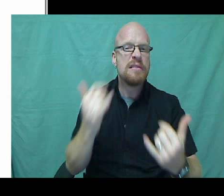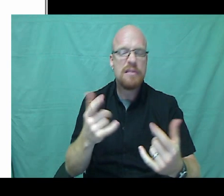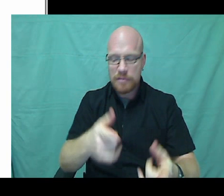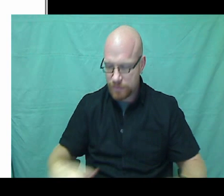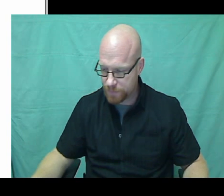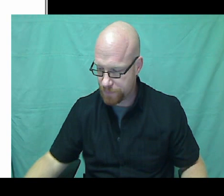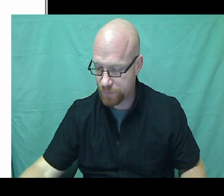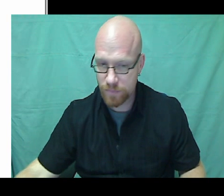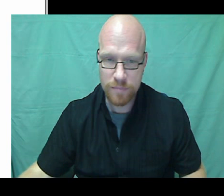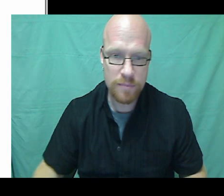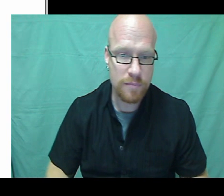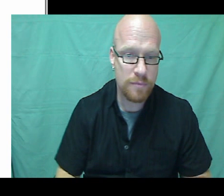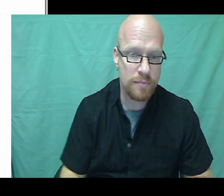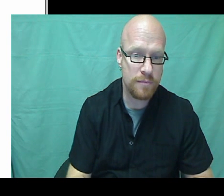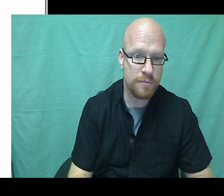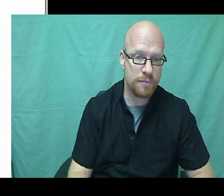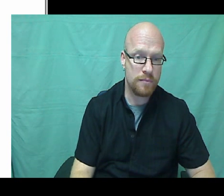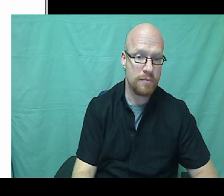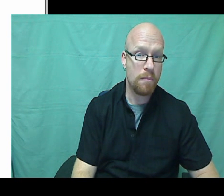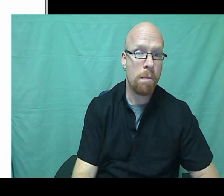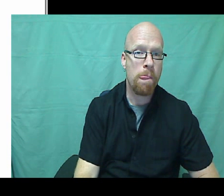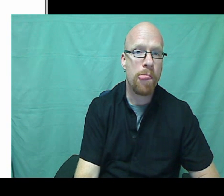new power for x.